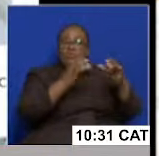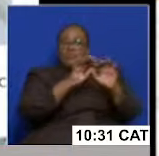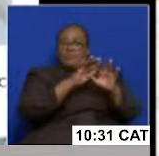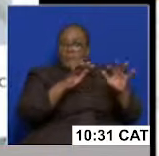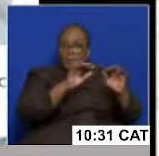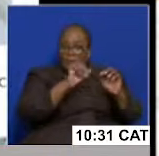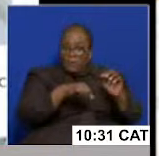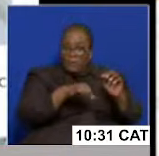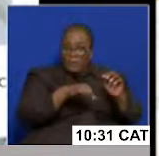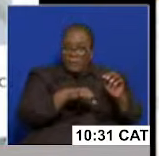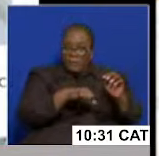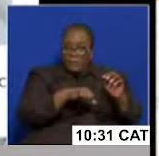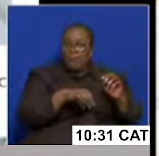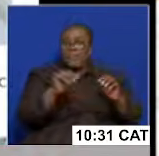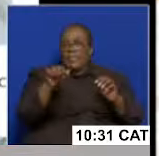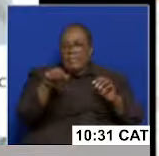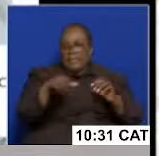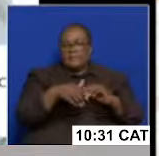Yes. All right.